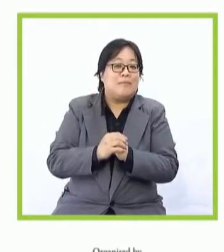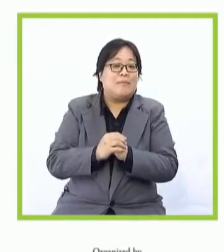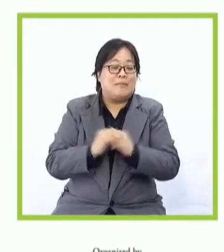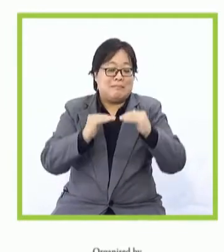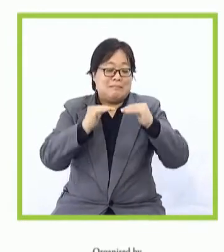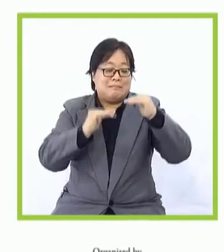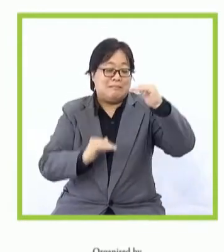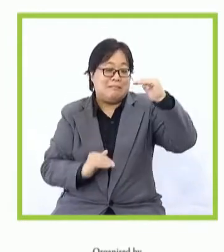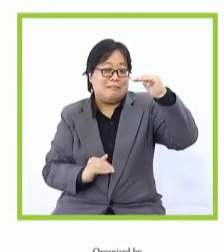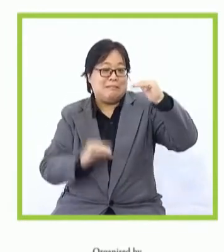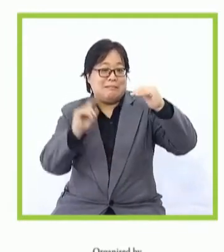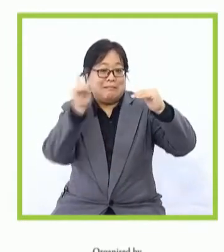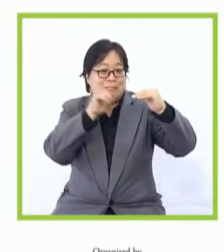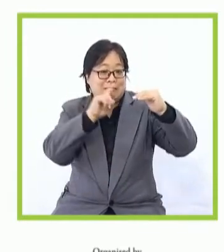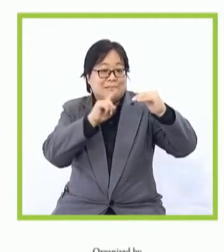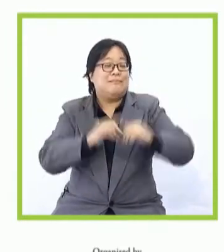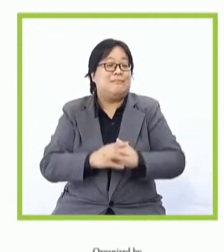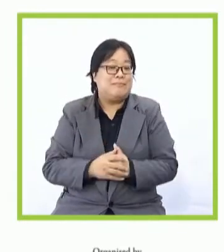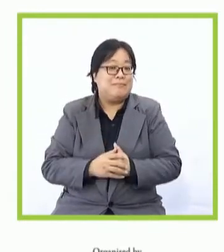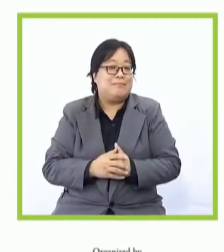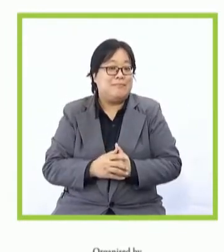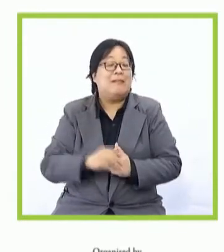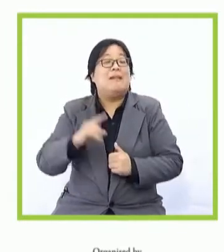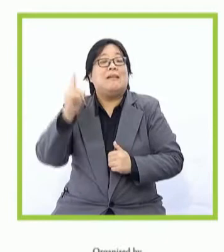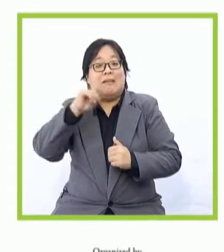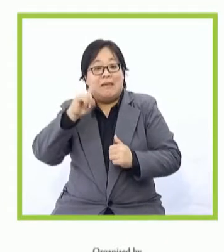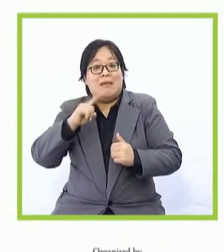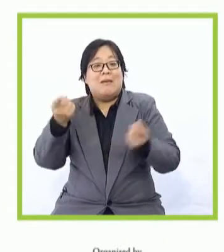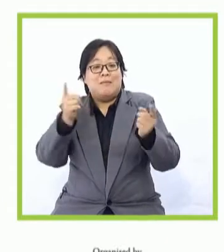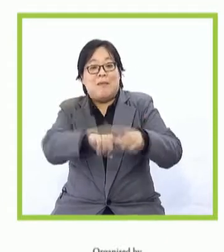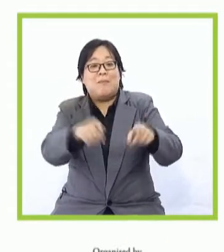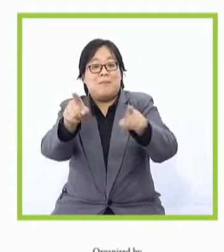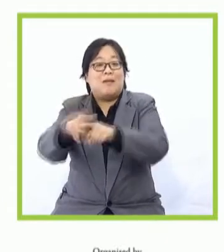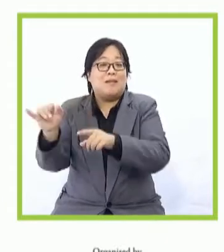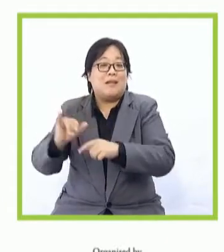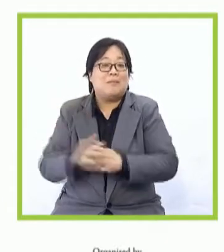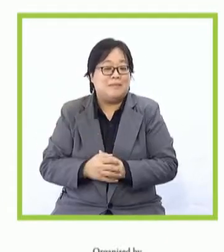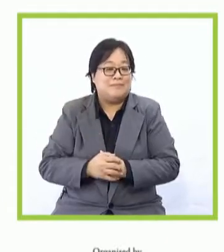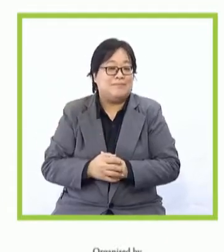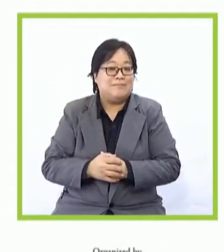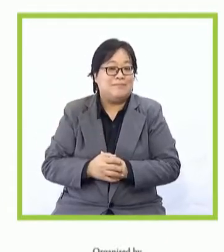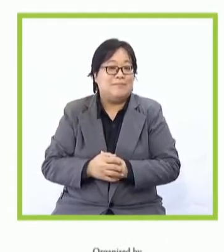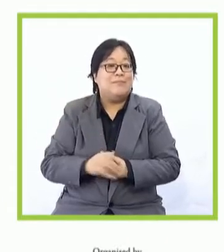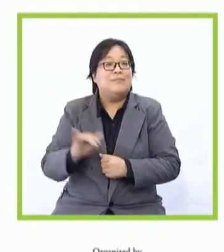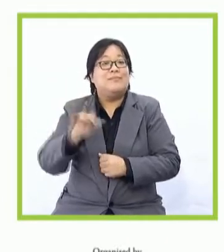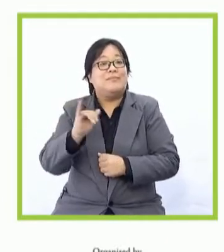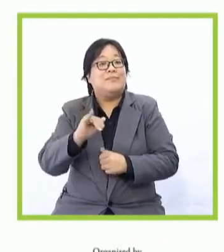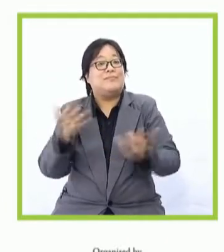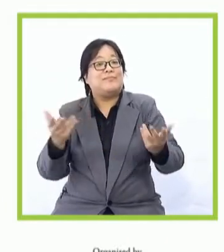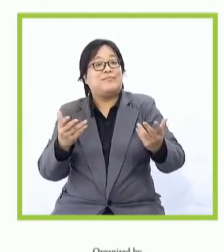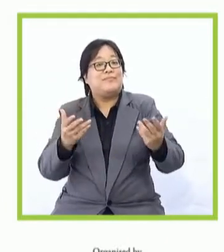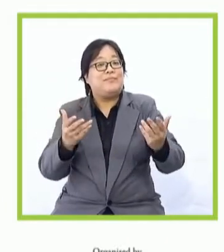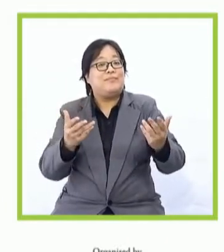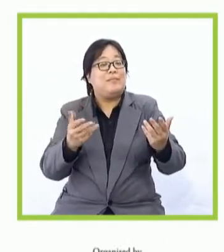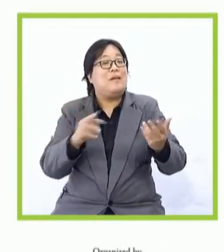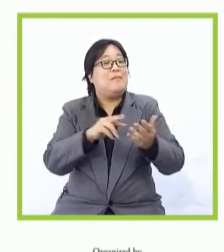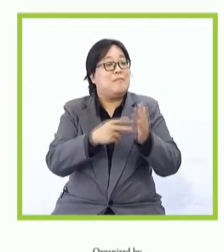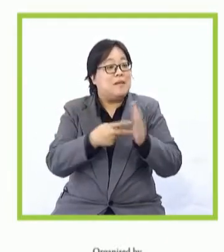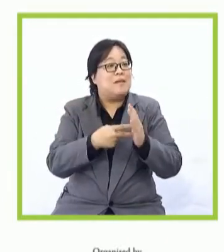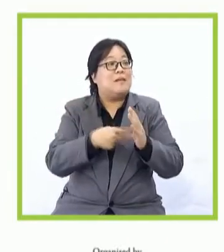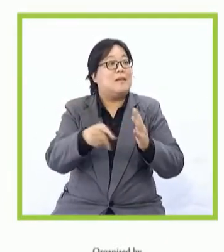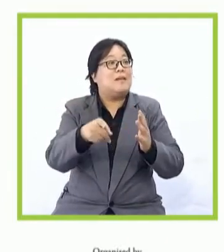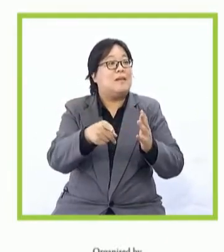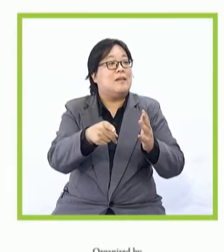the worse the murder rate gets, the worse the violent crime gets, and even the worse obesity gets, and the worse teen